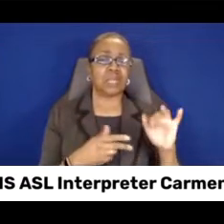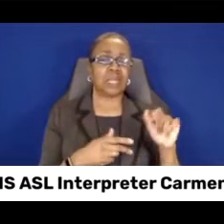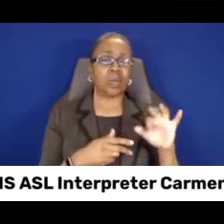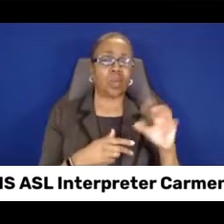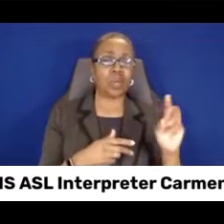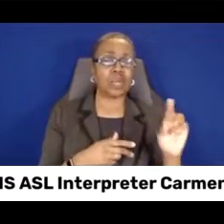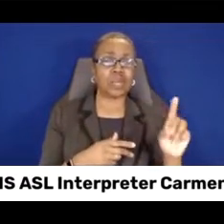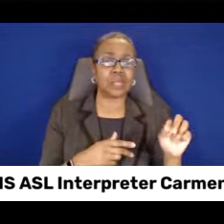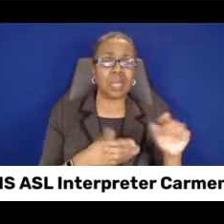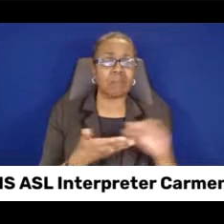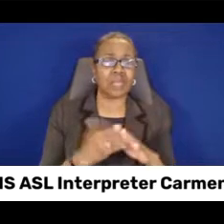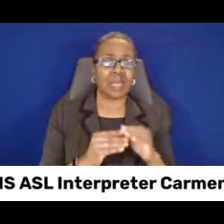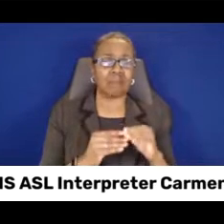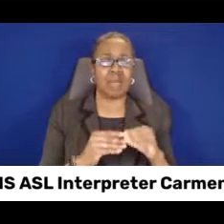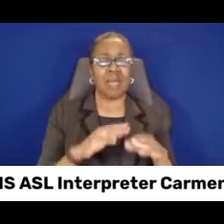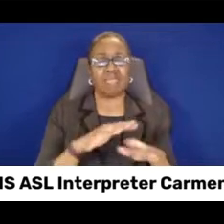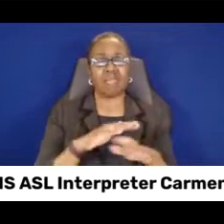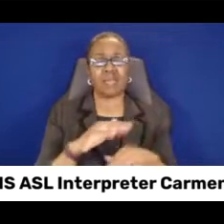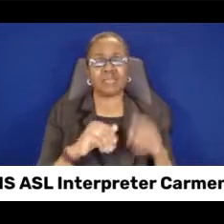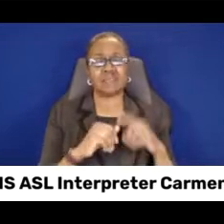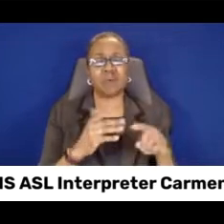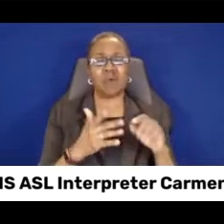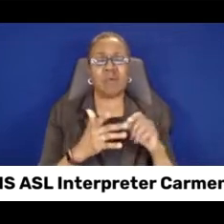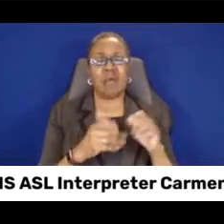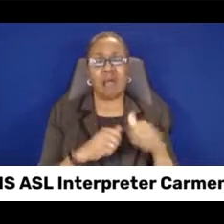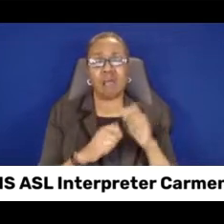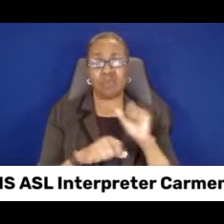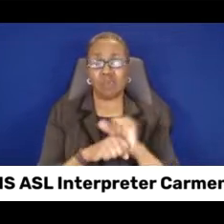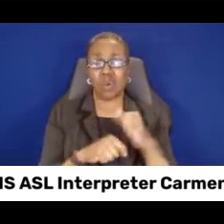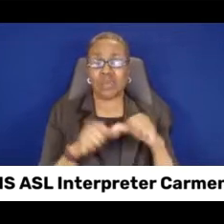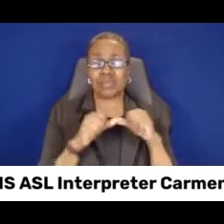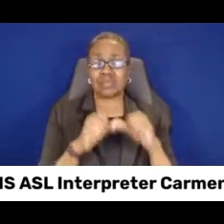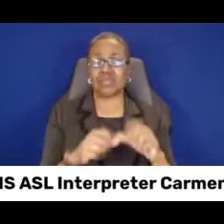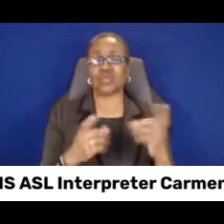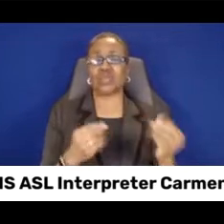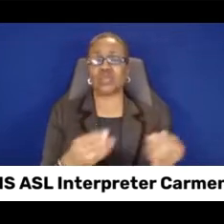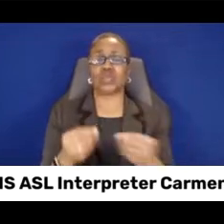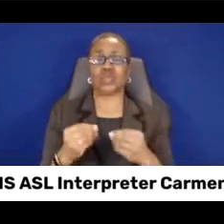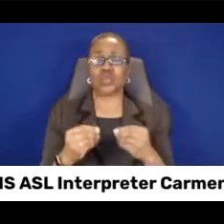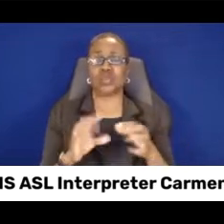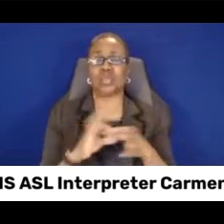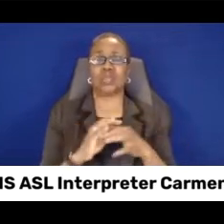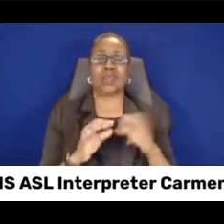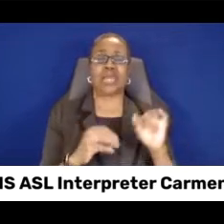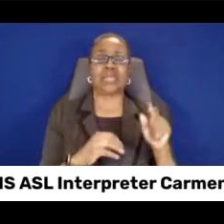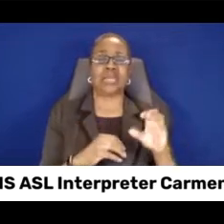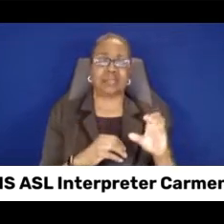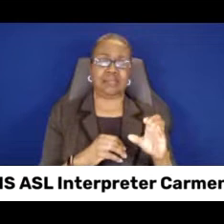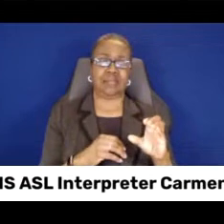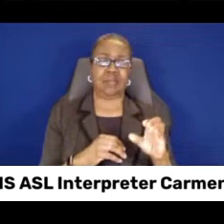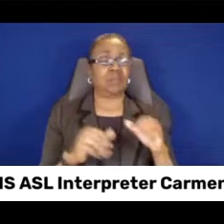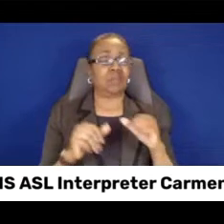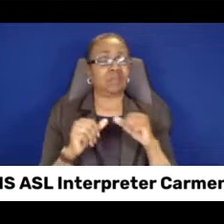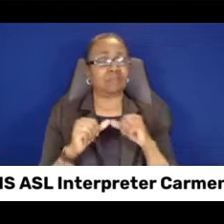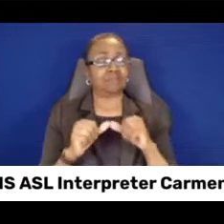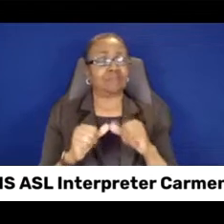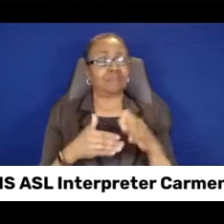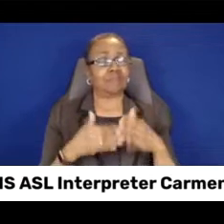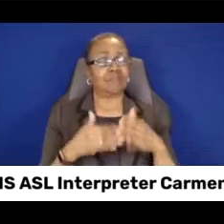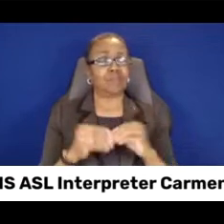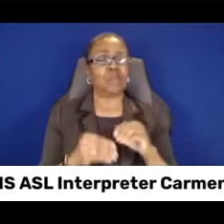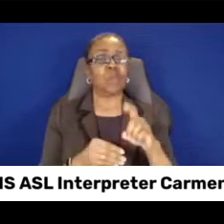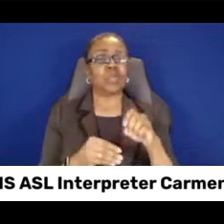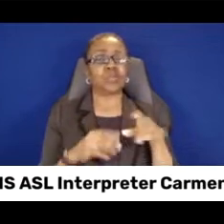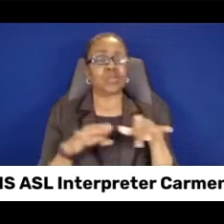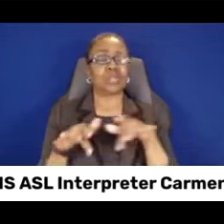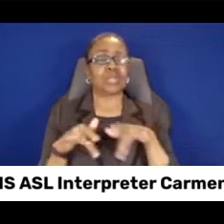the ethnographic and ethnobotanical work that we continue to pursue. So to date, we have carried out over 100 taped interviews